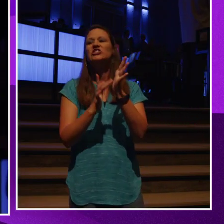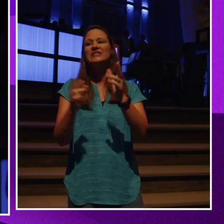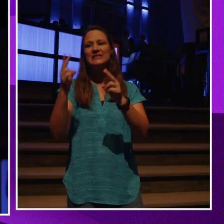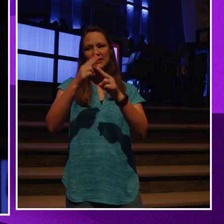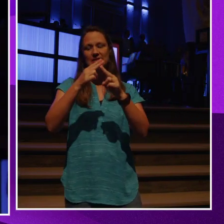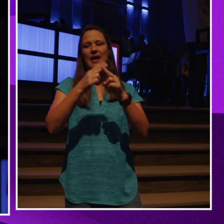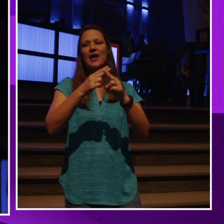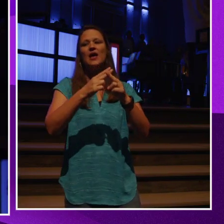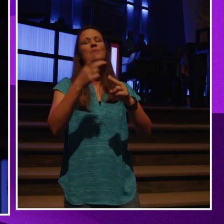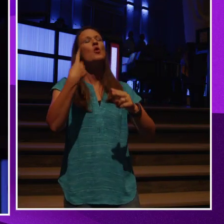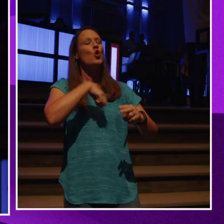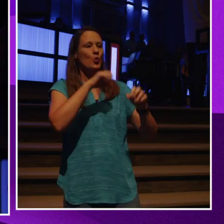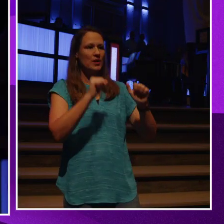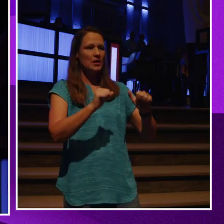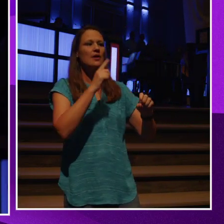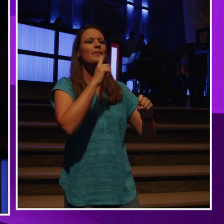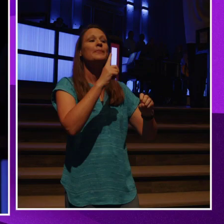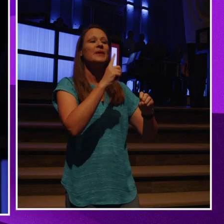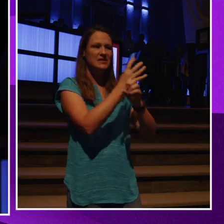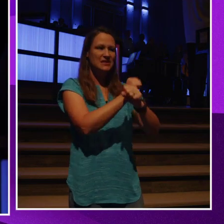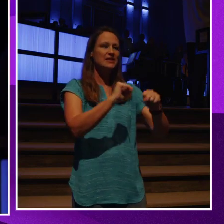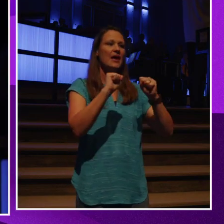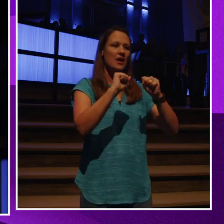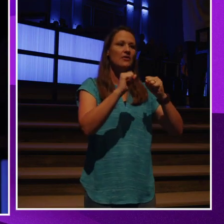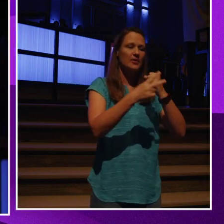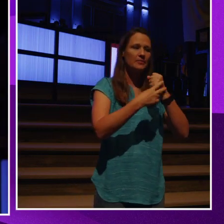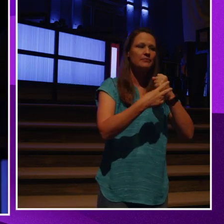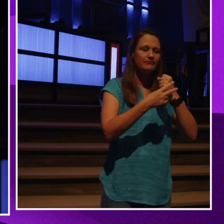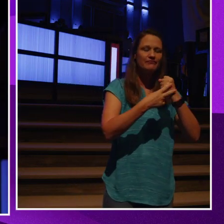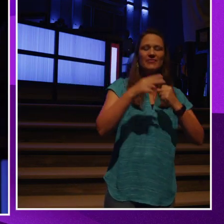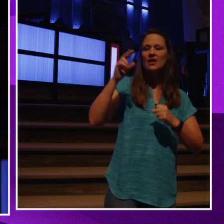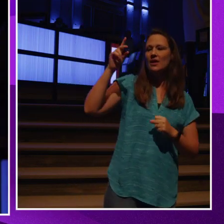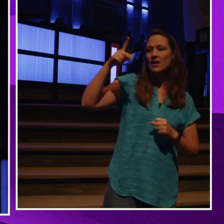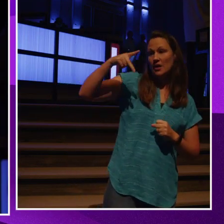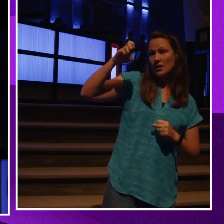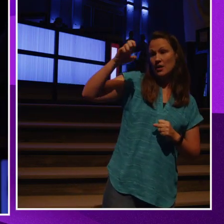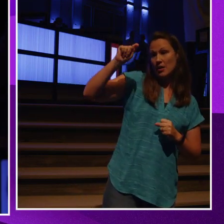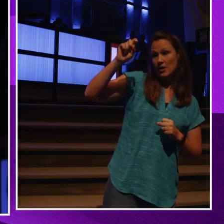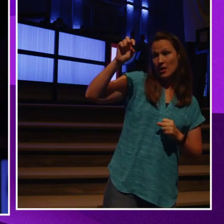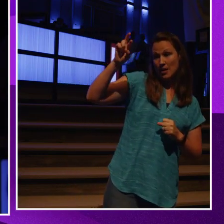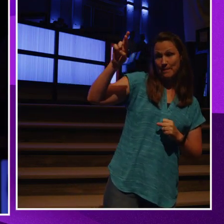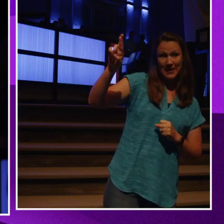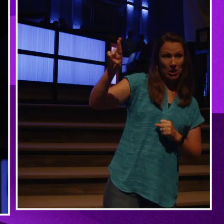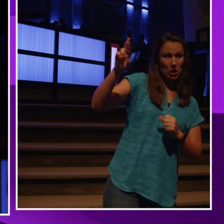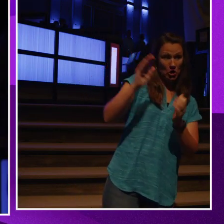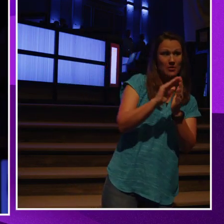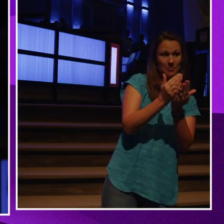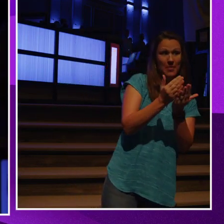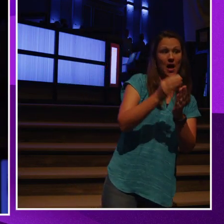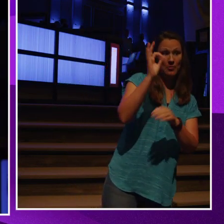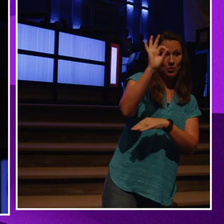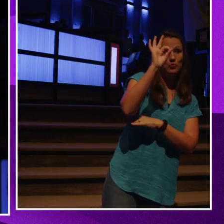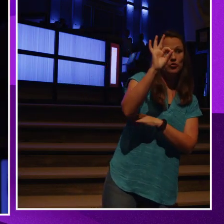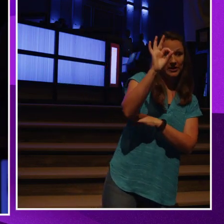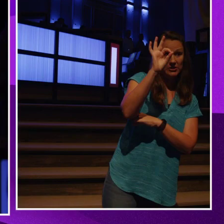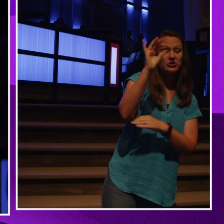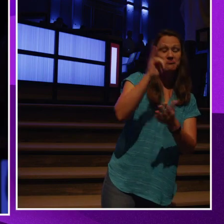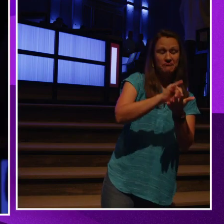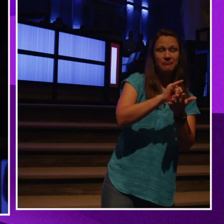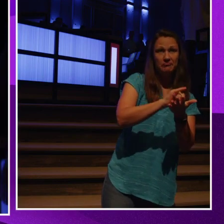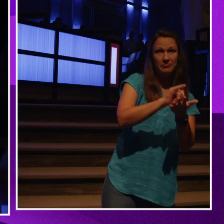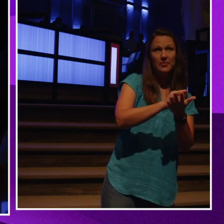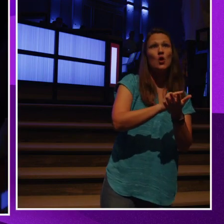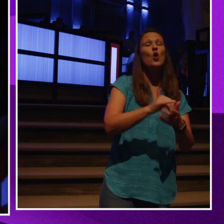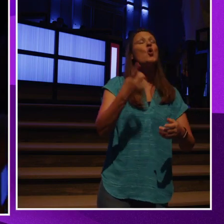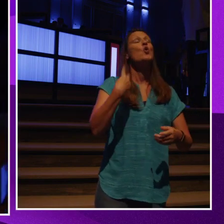wonderful passage that Peter preached in Acts chapter 4. We're glad you're here. We pray that the name of Jesus will be more near